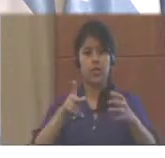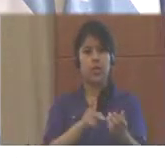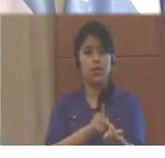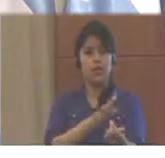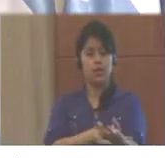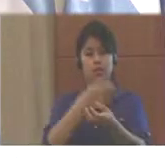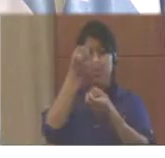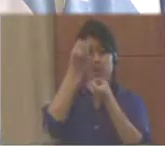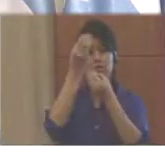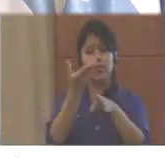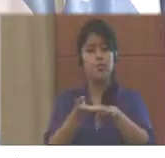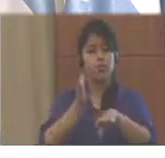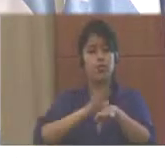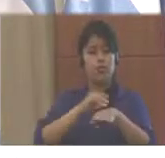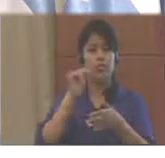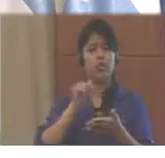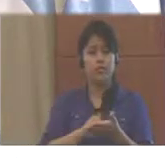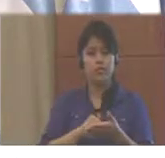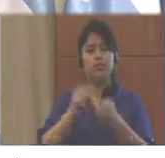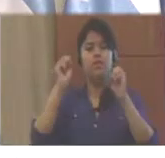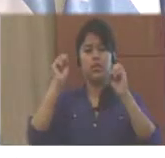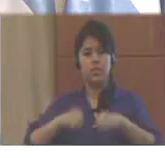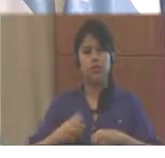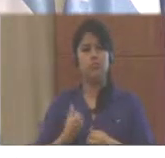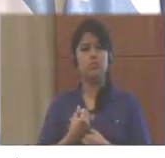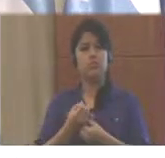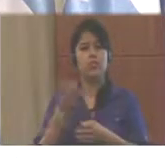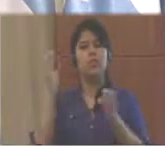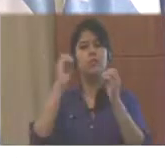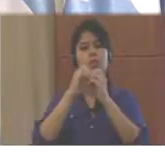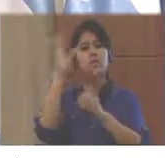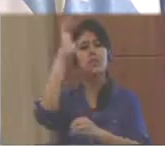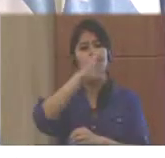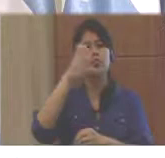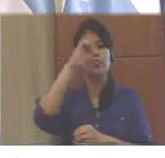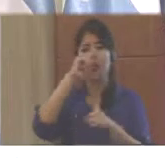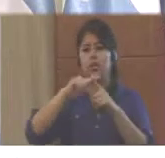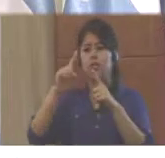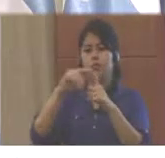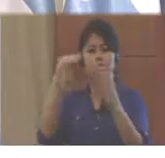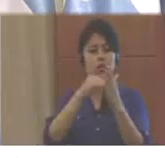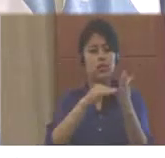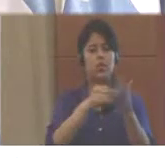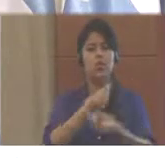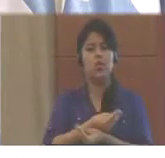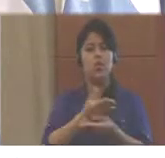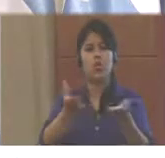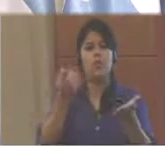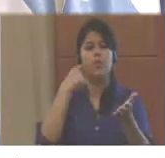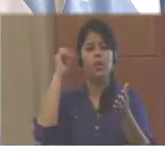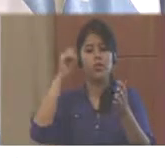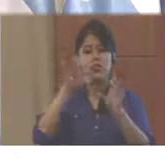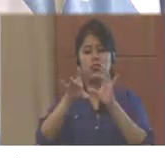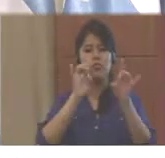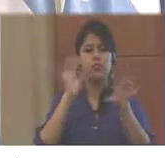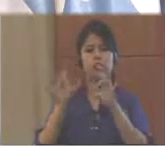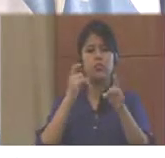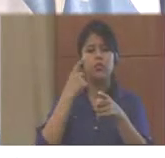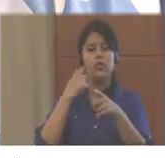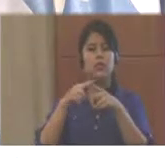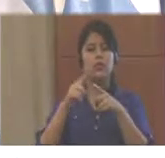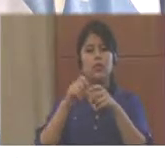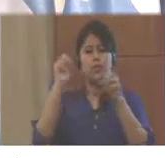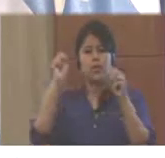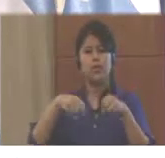will be seeking to develop shared indicators which will simplify the process for countries in the region to report on the HYOGA framework